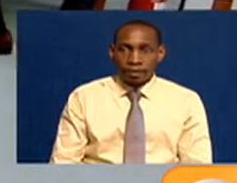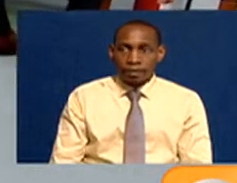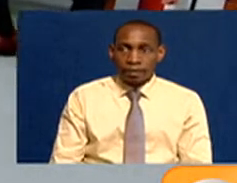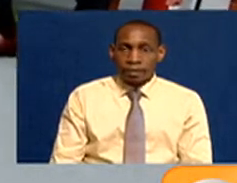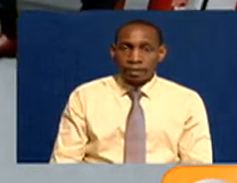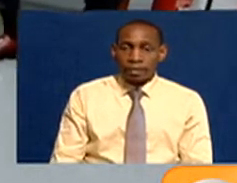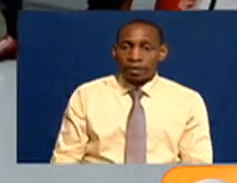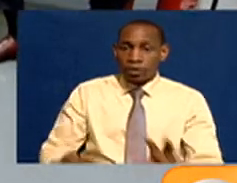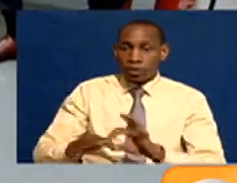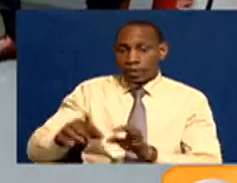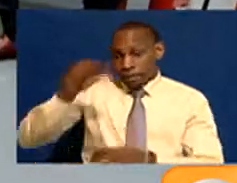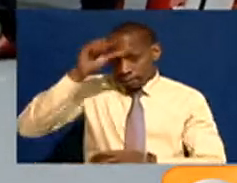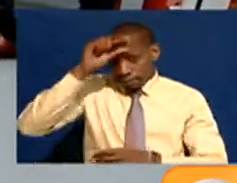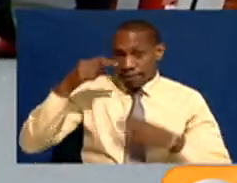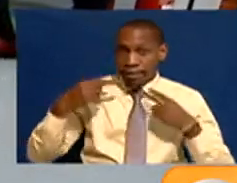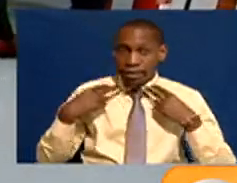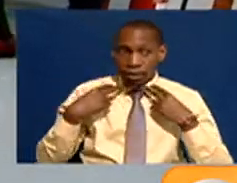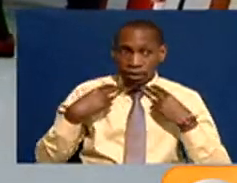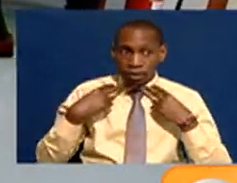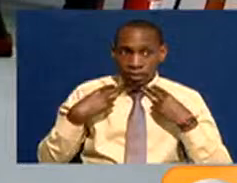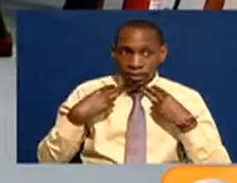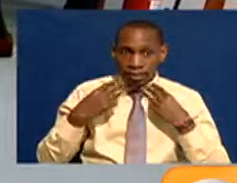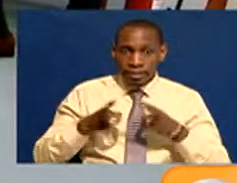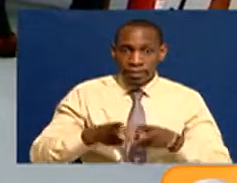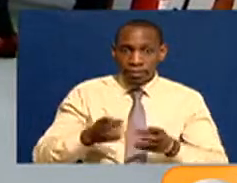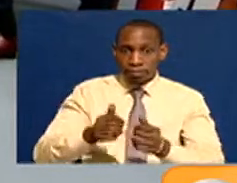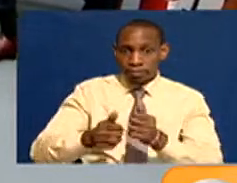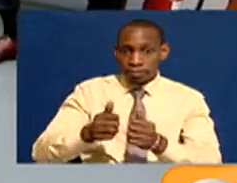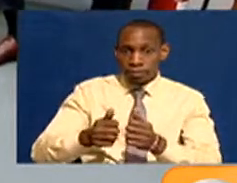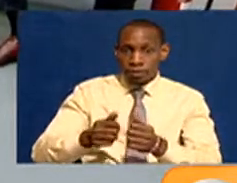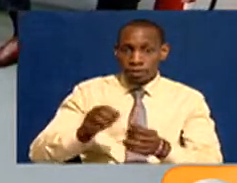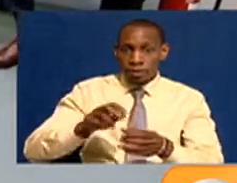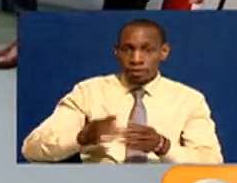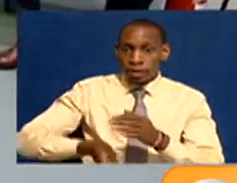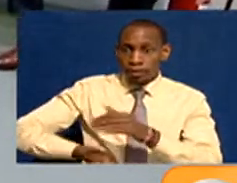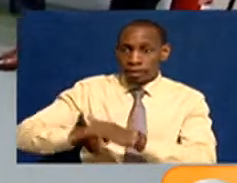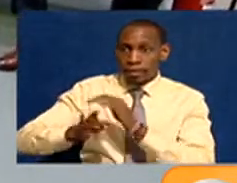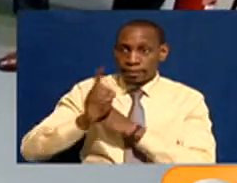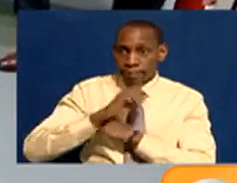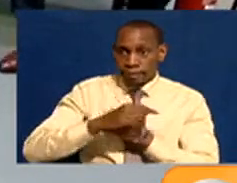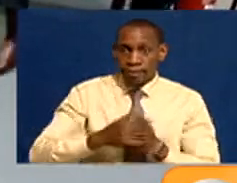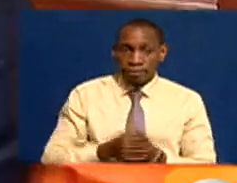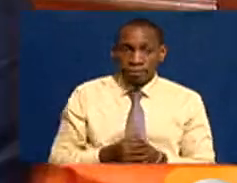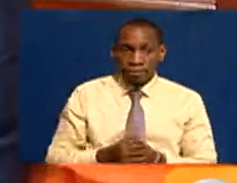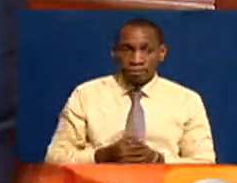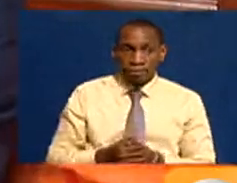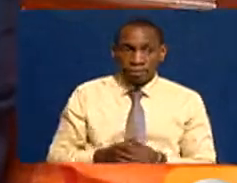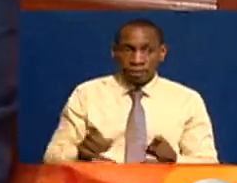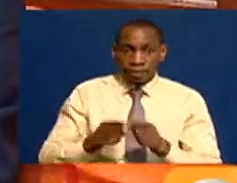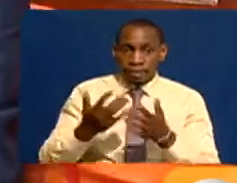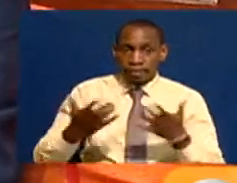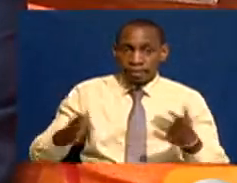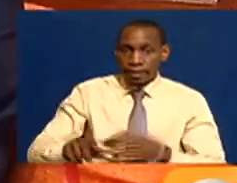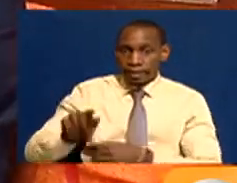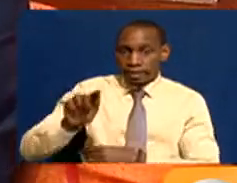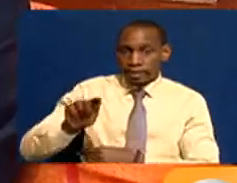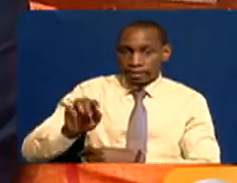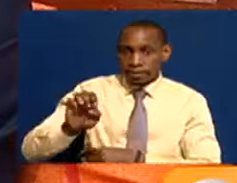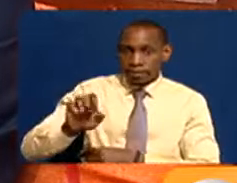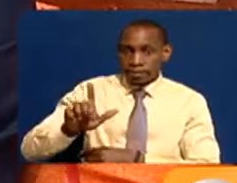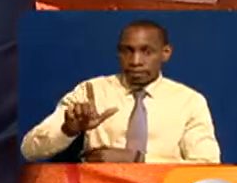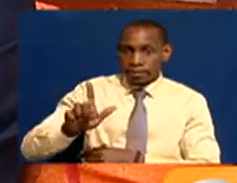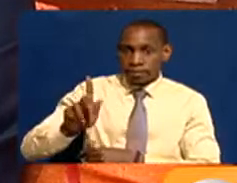capture. Yes. the manner in which they were exited and how the properties of Telkom were interfered